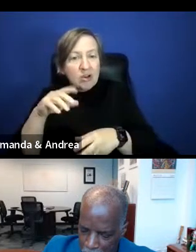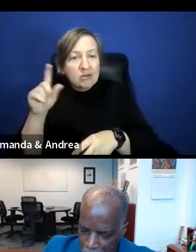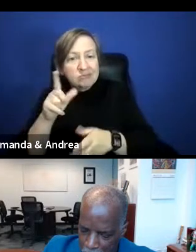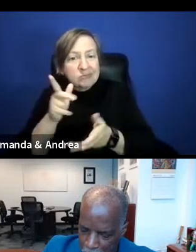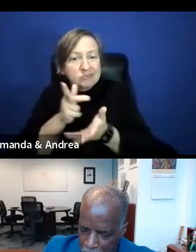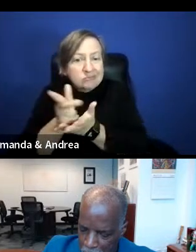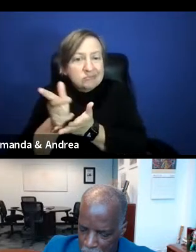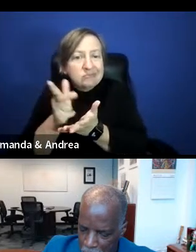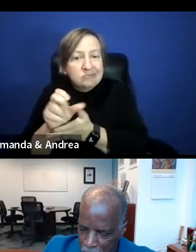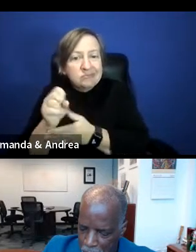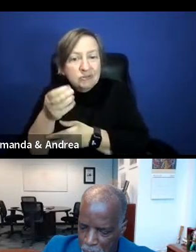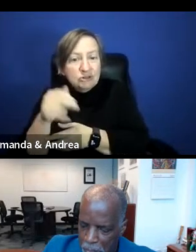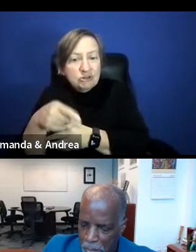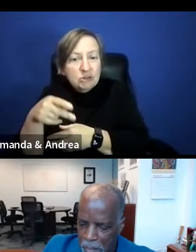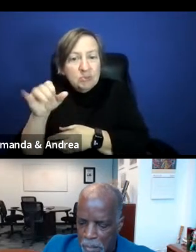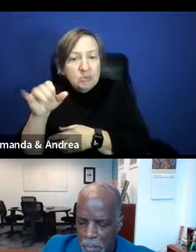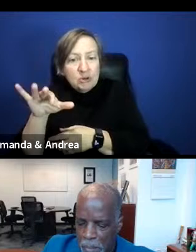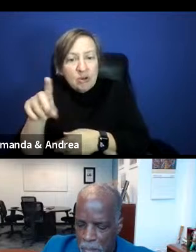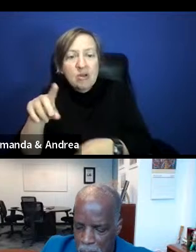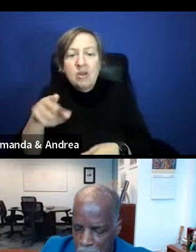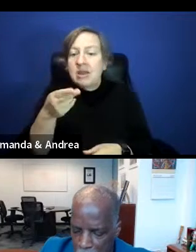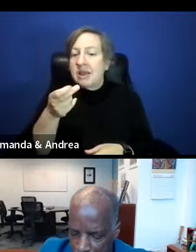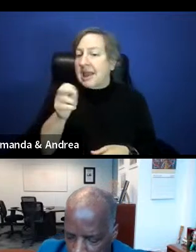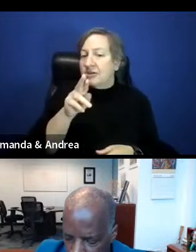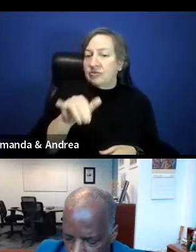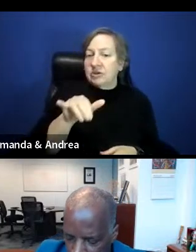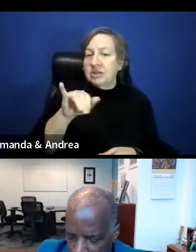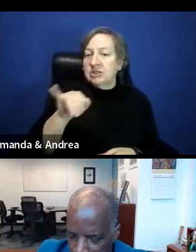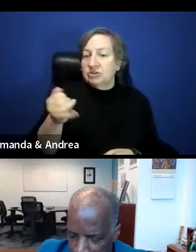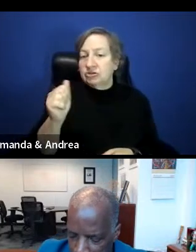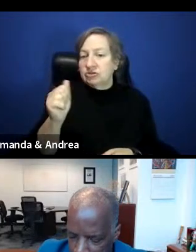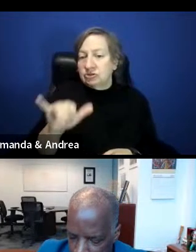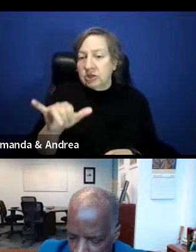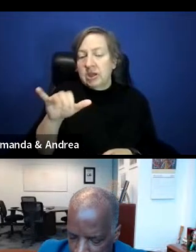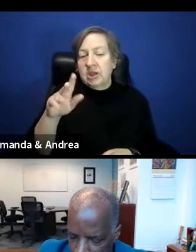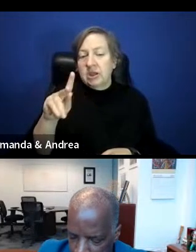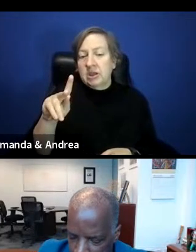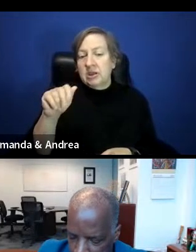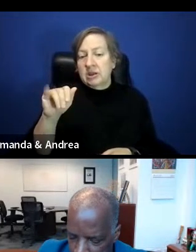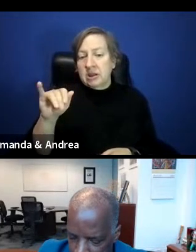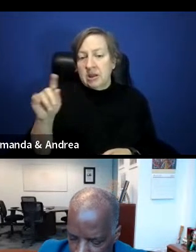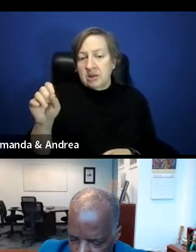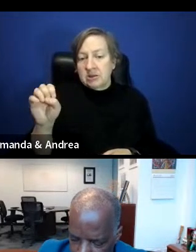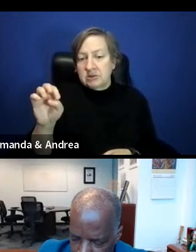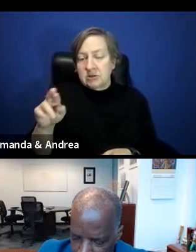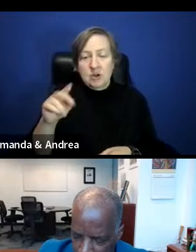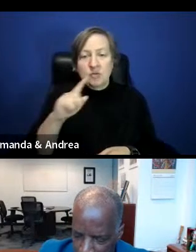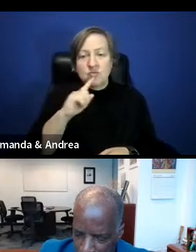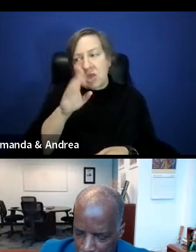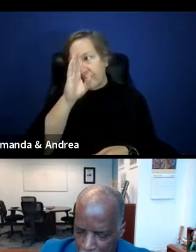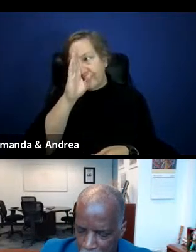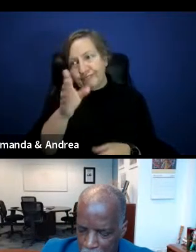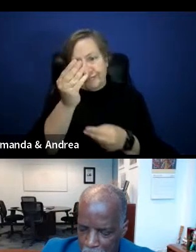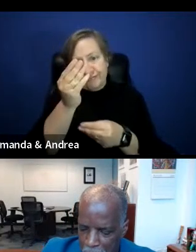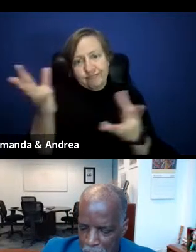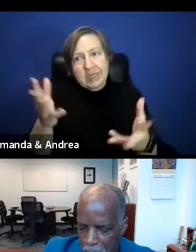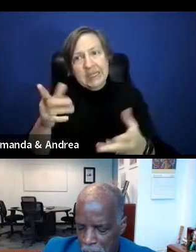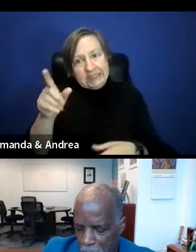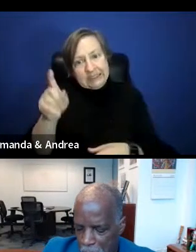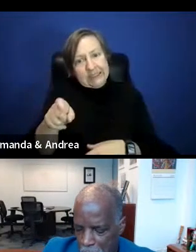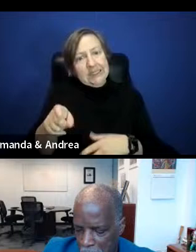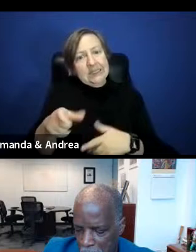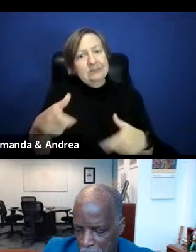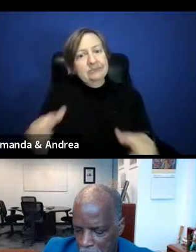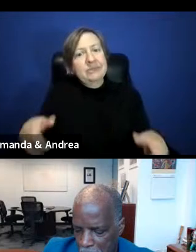And Henry J. Kaiser was pretty straightforward about the needs. And as a result of